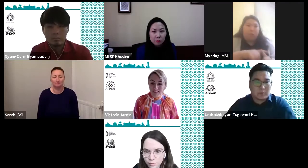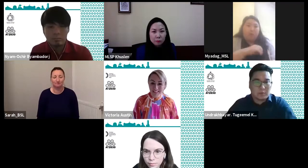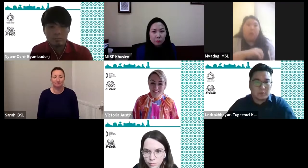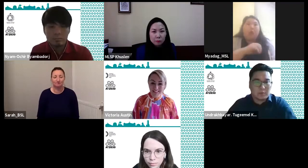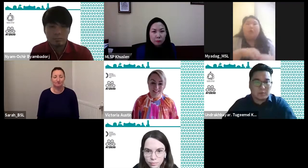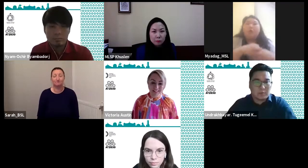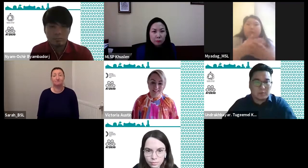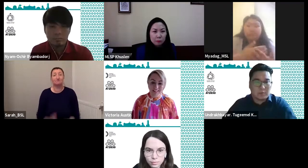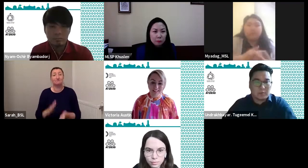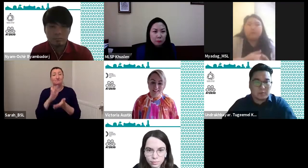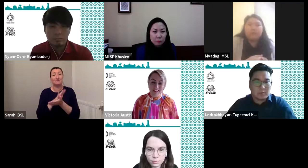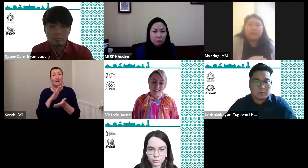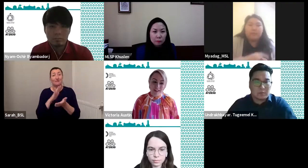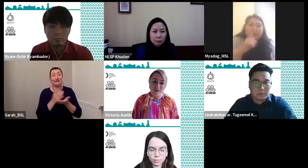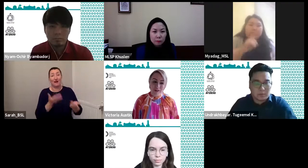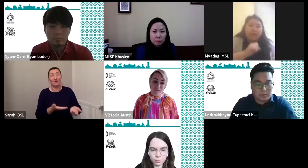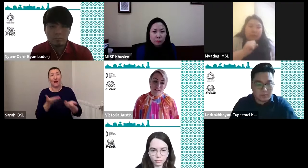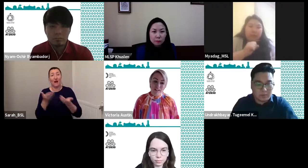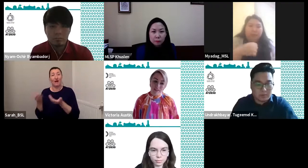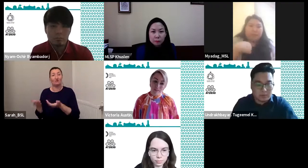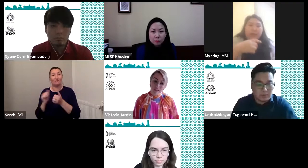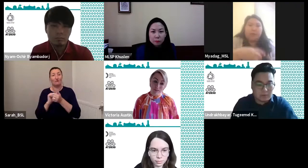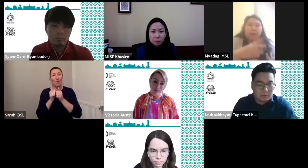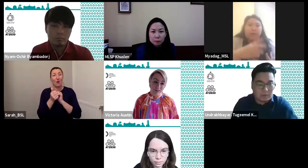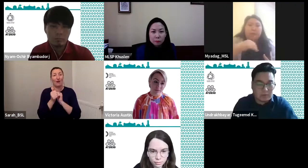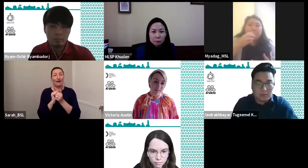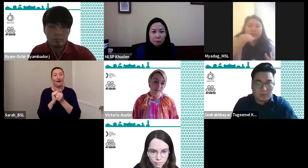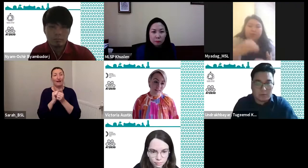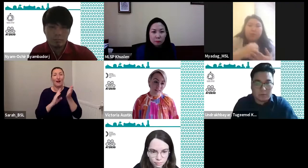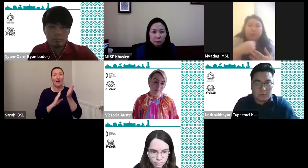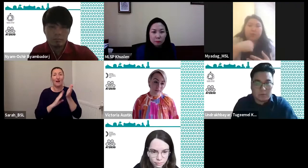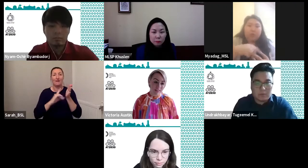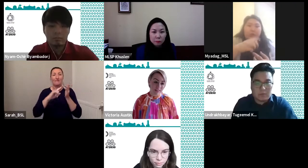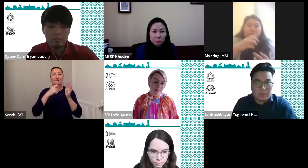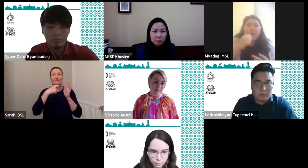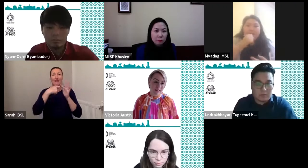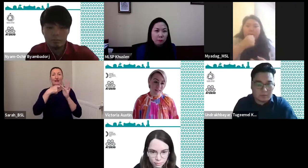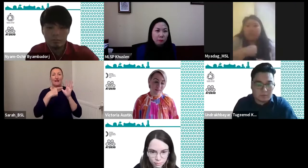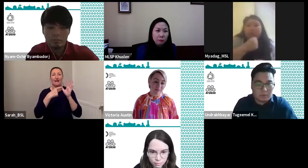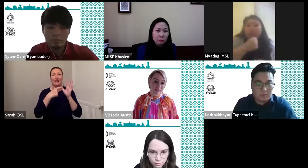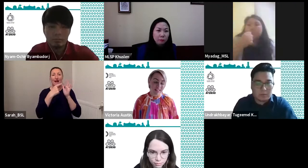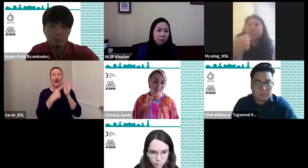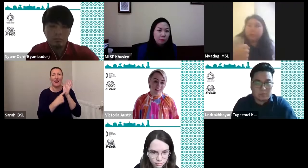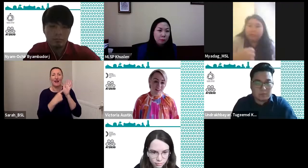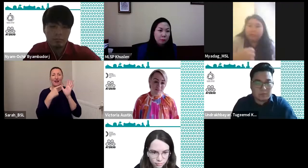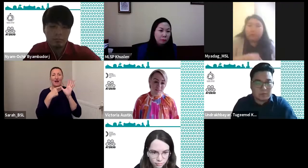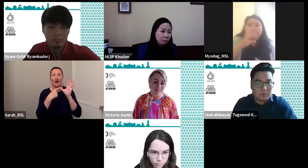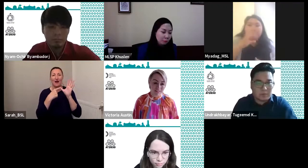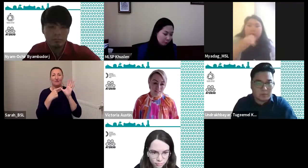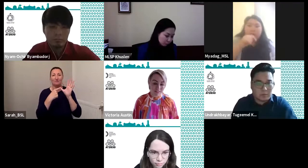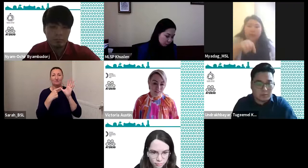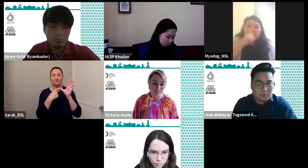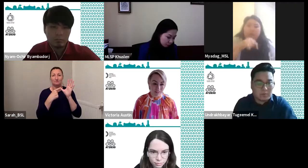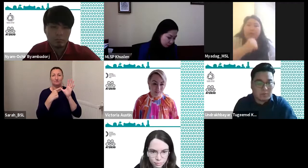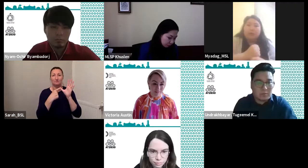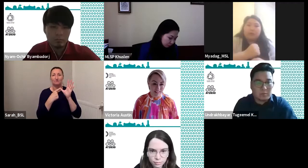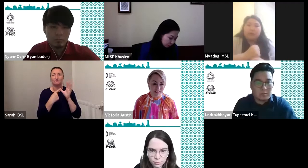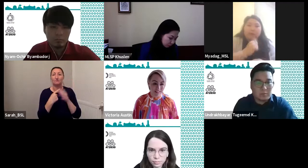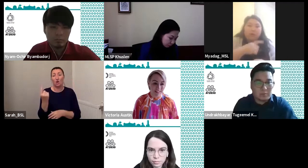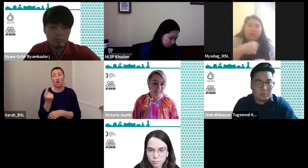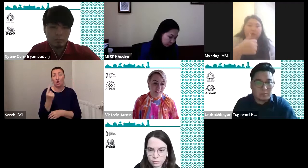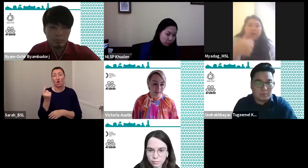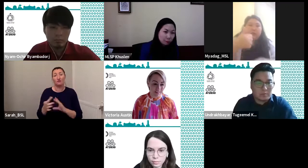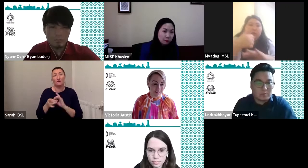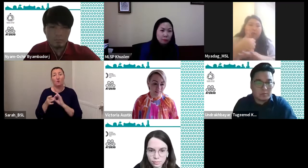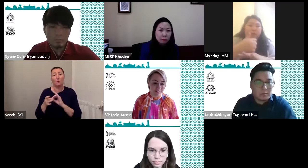not only did a lot of the leadership of this work with Ian McKinnon, who is my co-director and co-founder of GDI Hub and